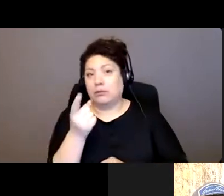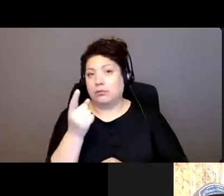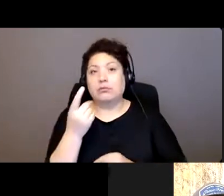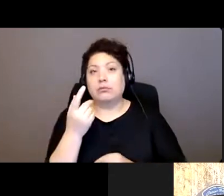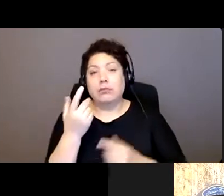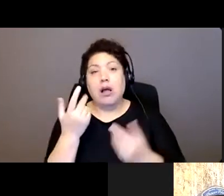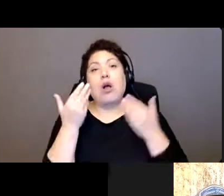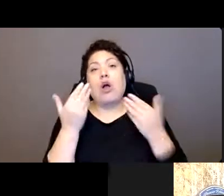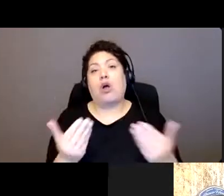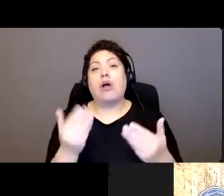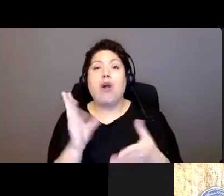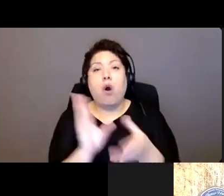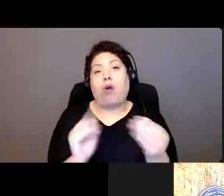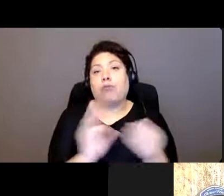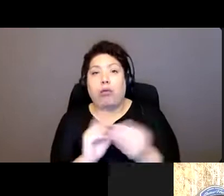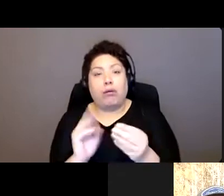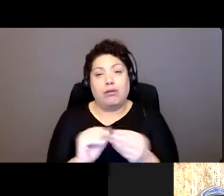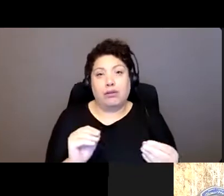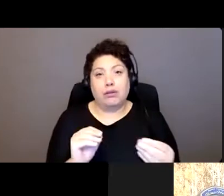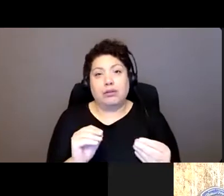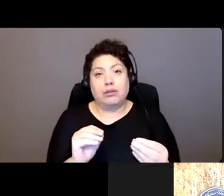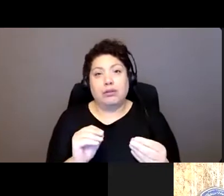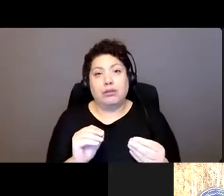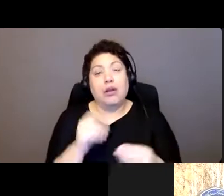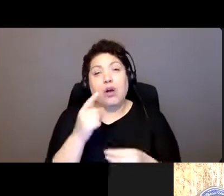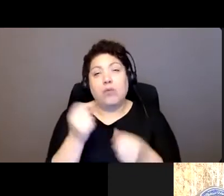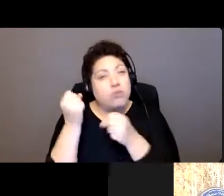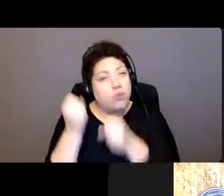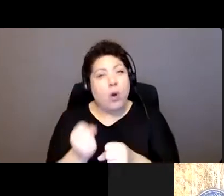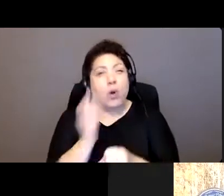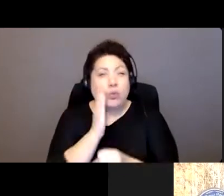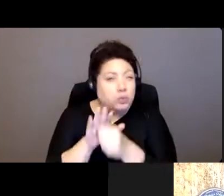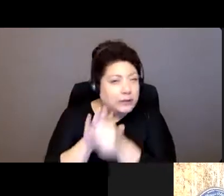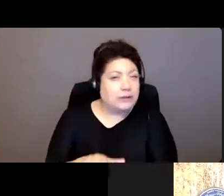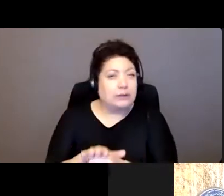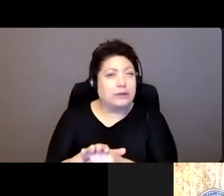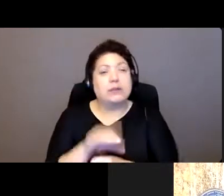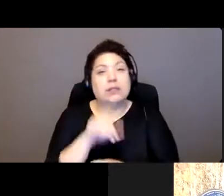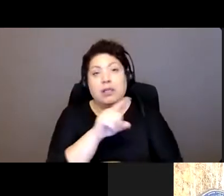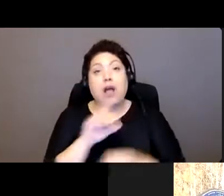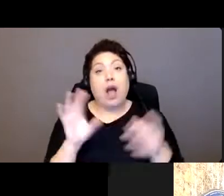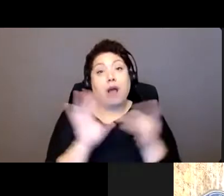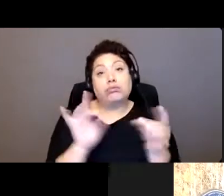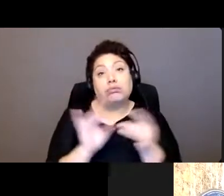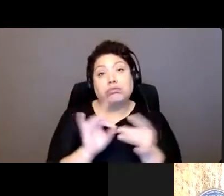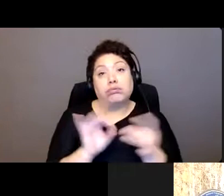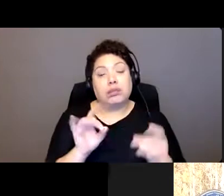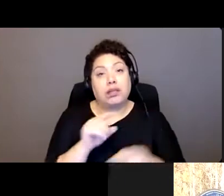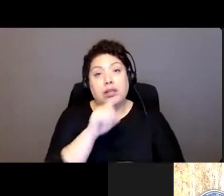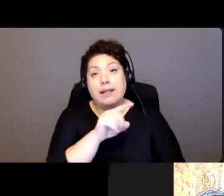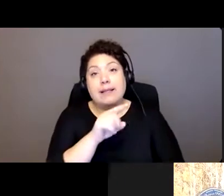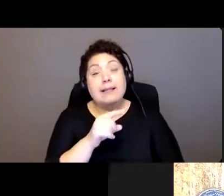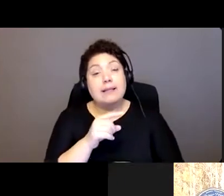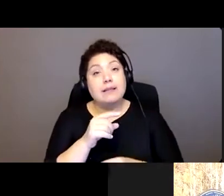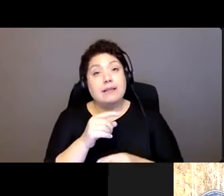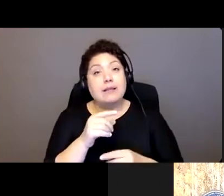People that have knee gut racist comments or under their breath comments, people don't filter that stuff in front of me and I